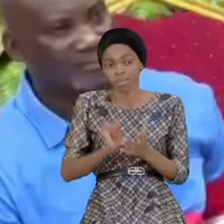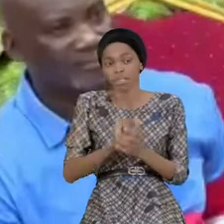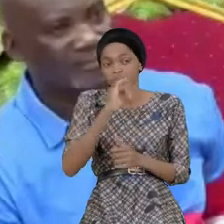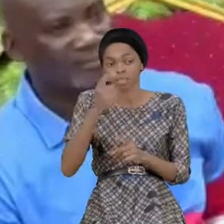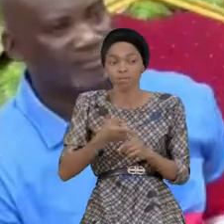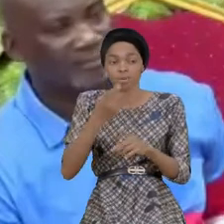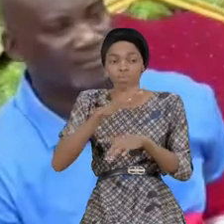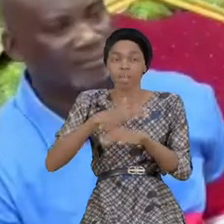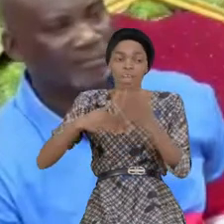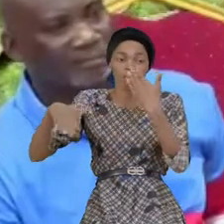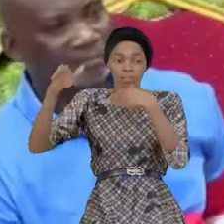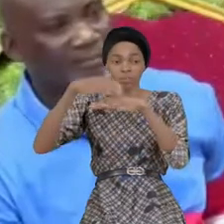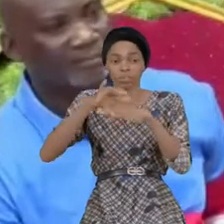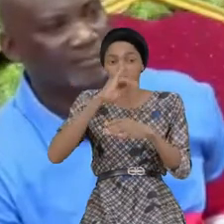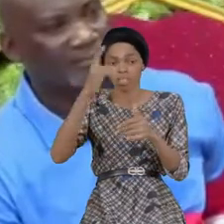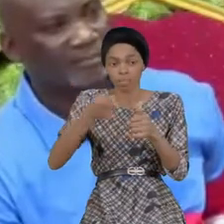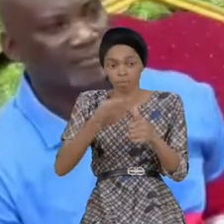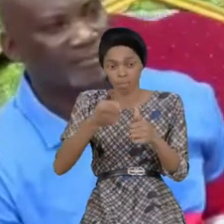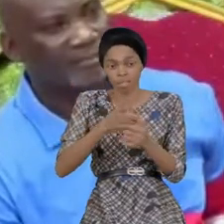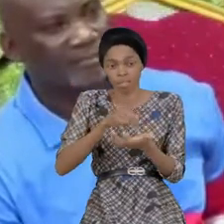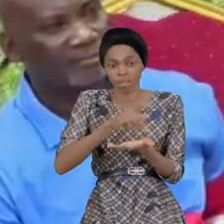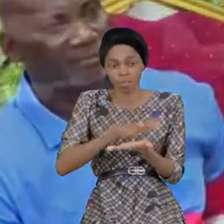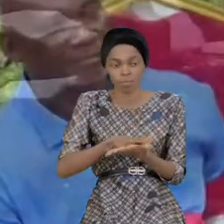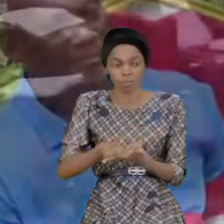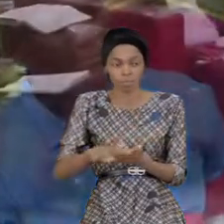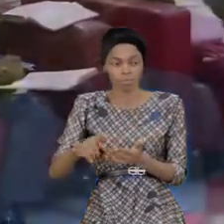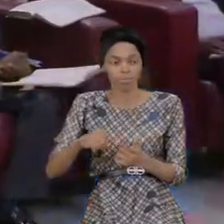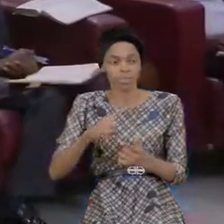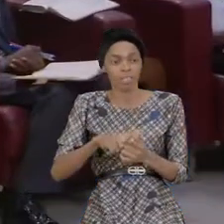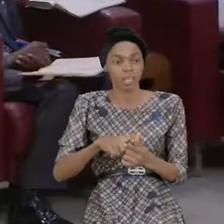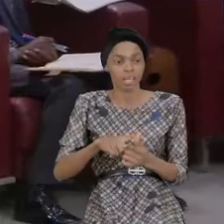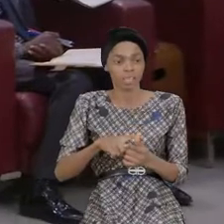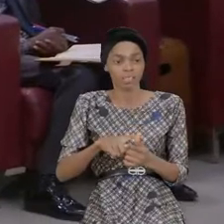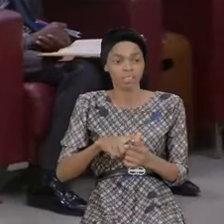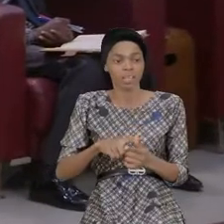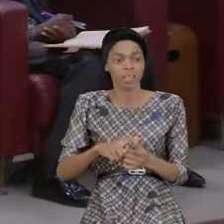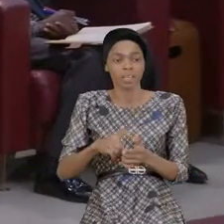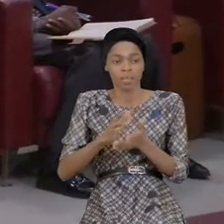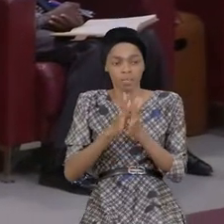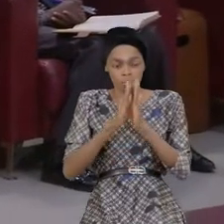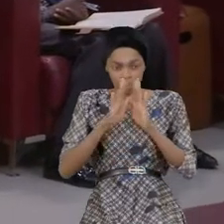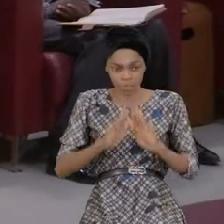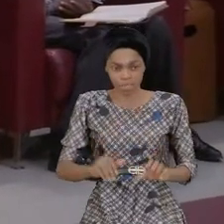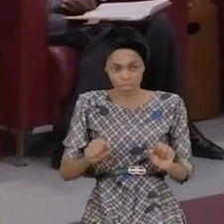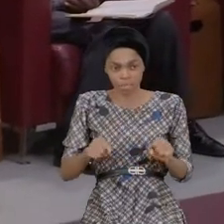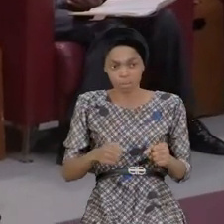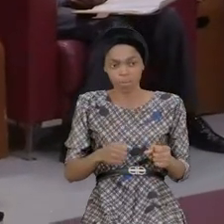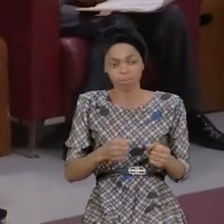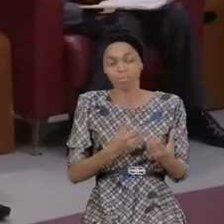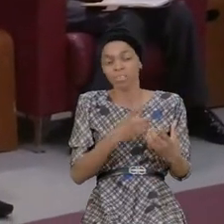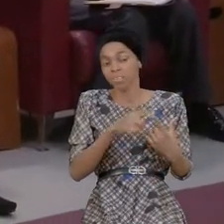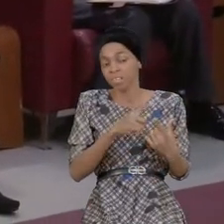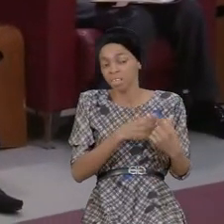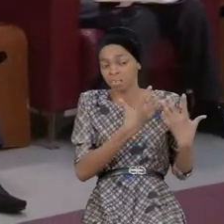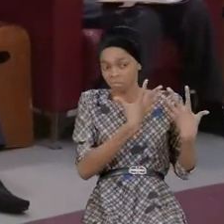from above is first pure, then peaceable, then gentle